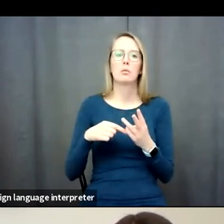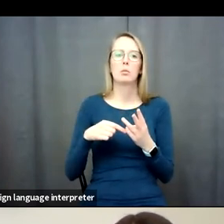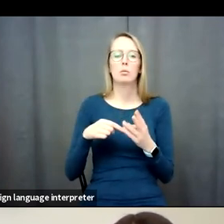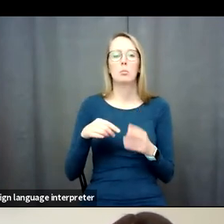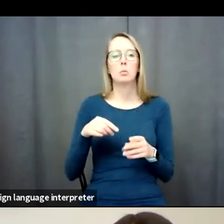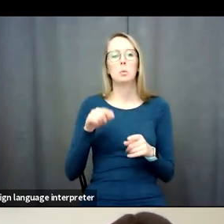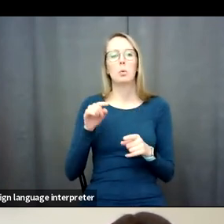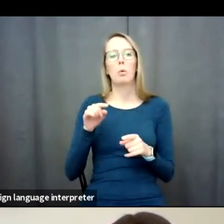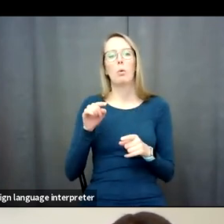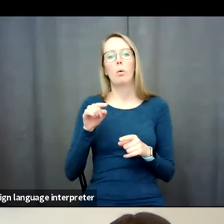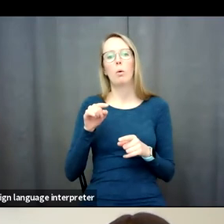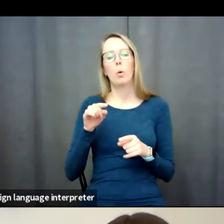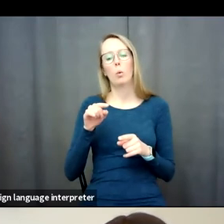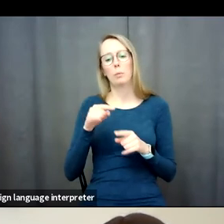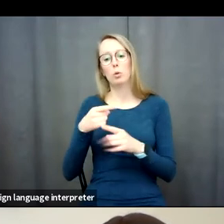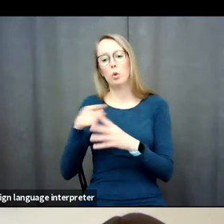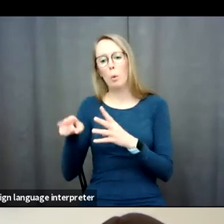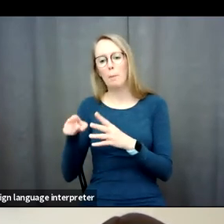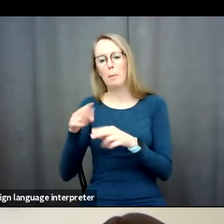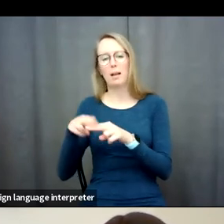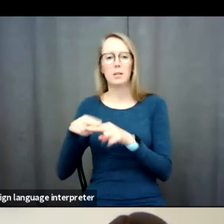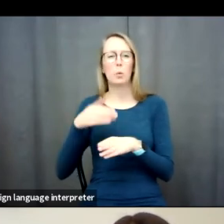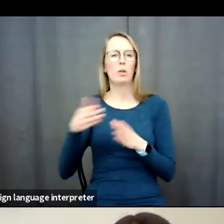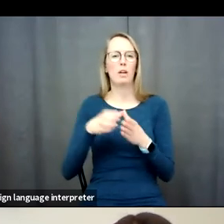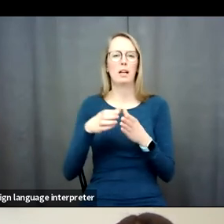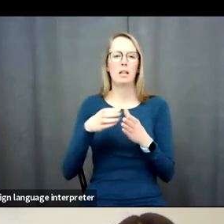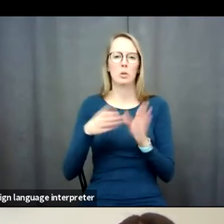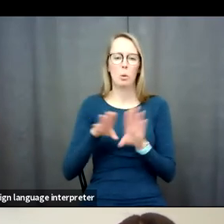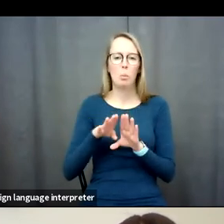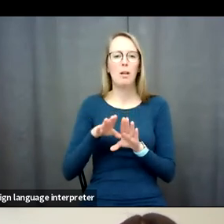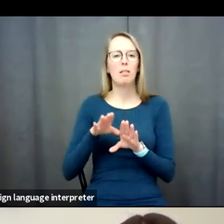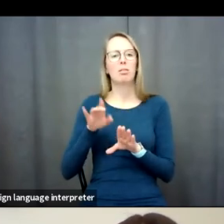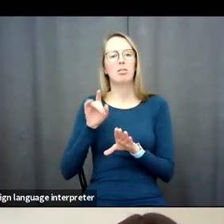feel less safe outside the classrooms. So we wanted to